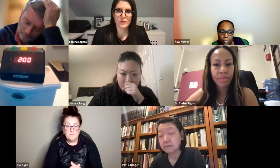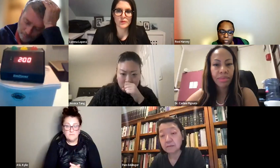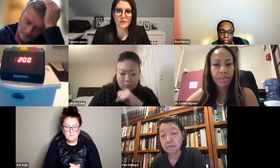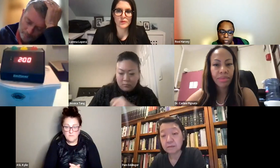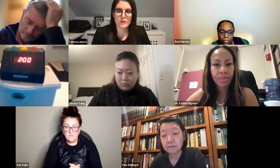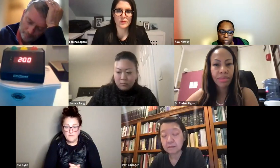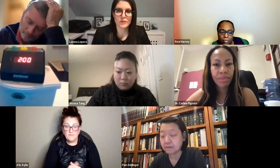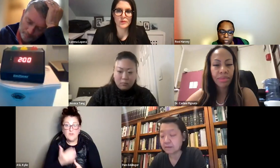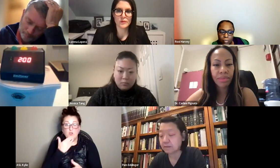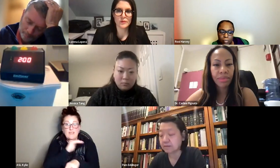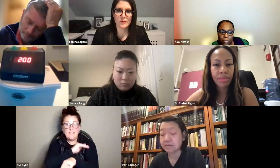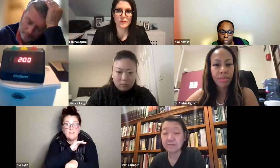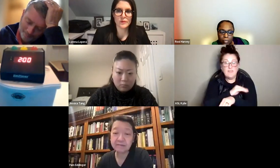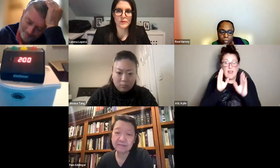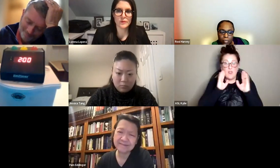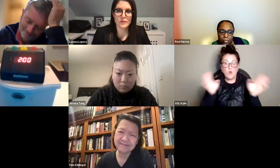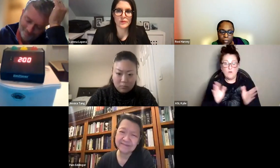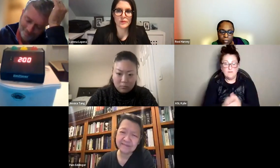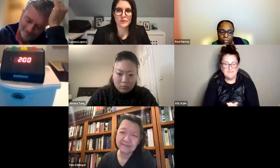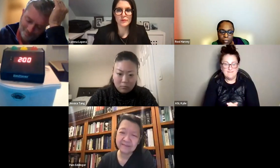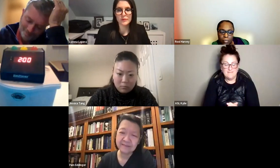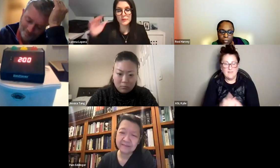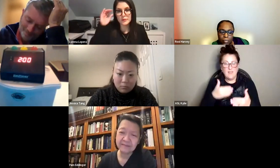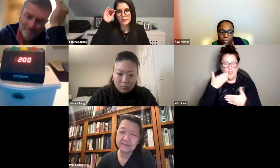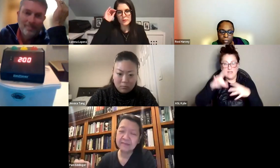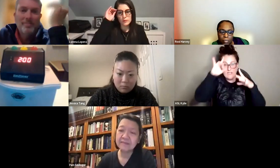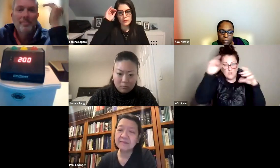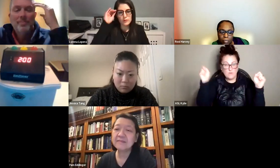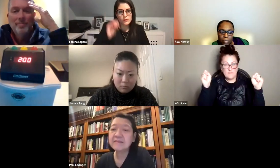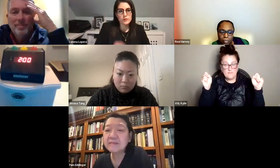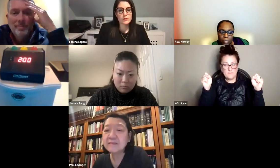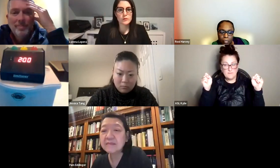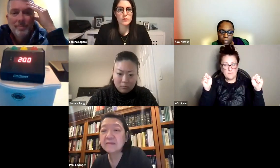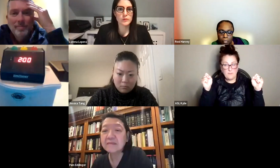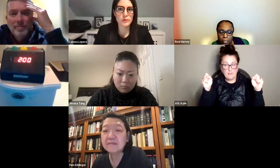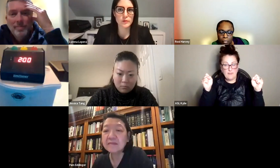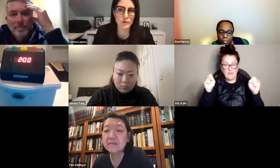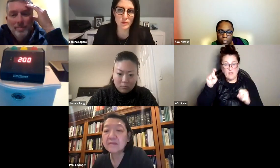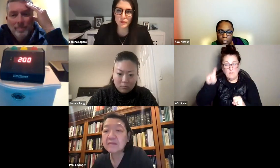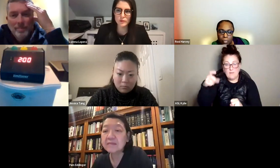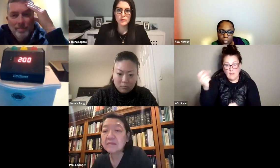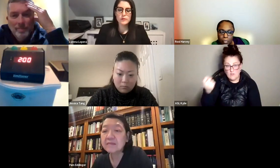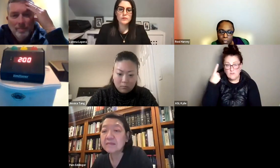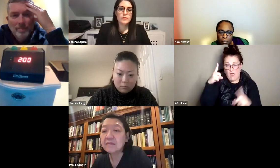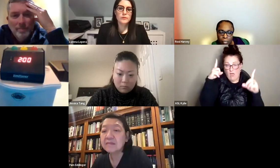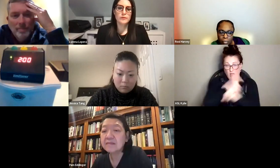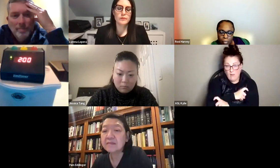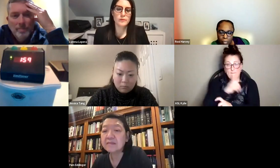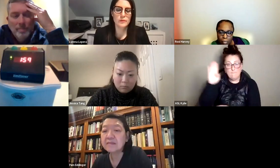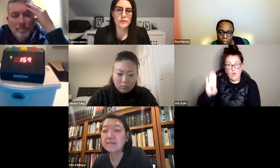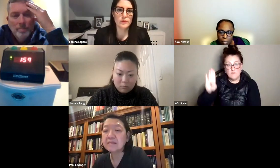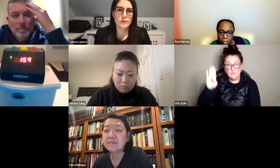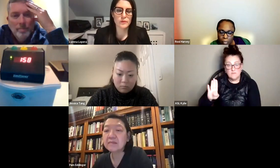Yes, good evening, everyone. Our next superintendent must understand the complexities that Boston